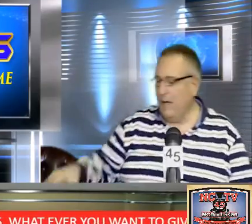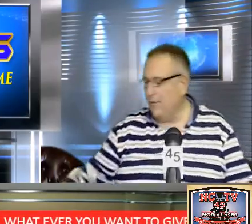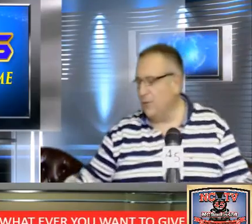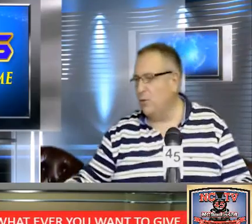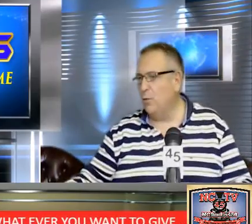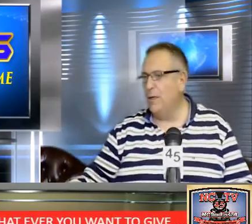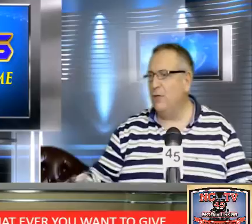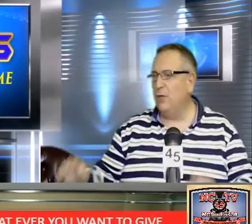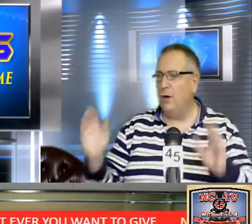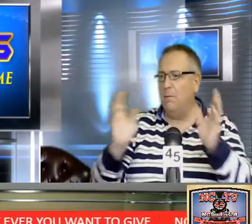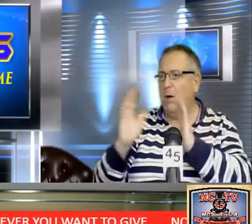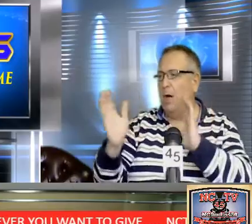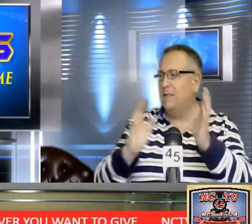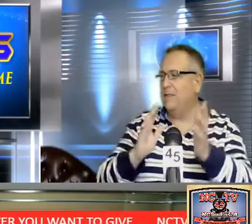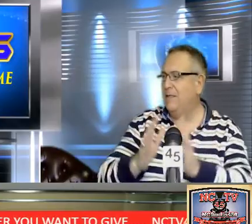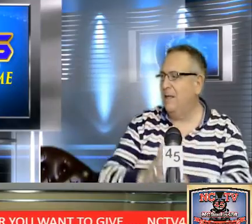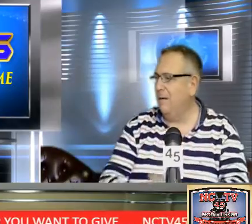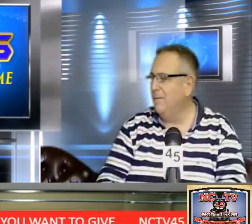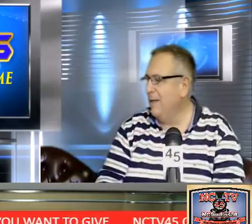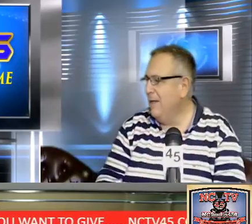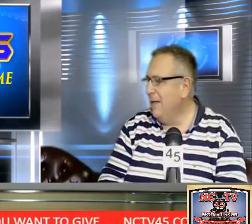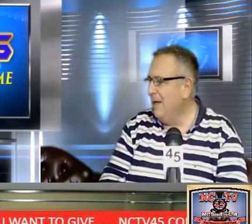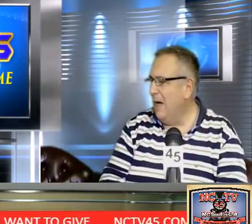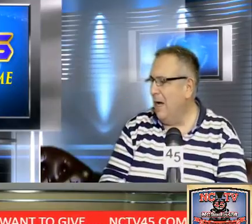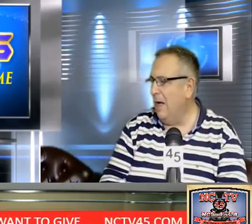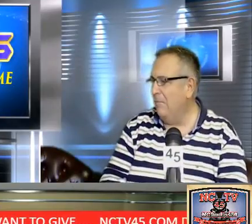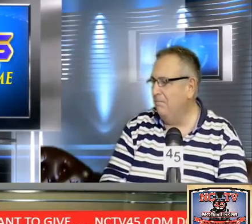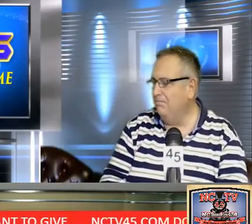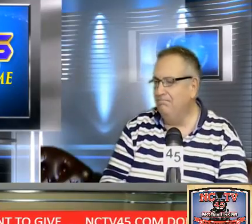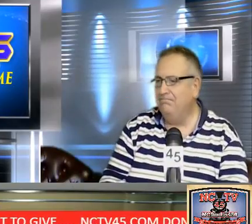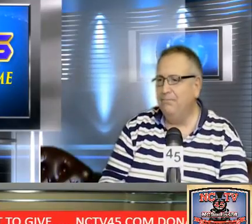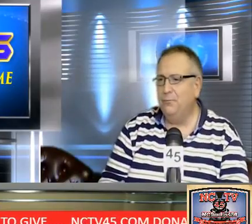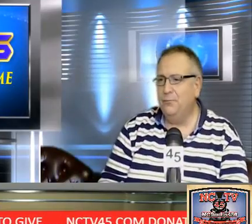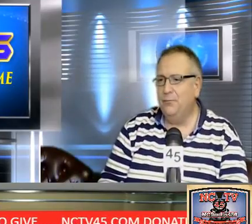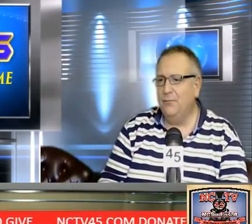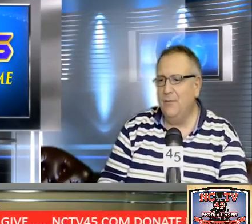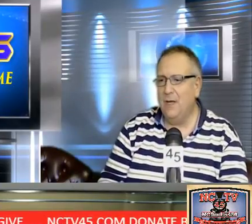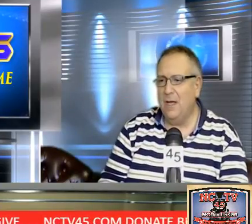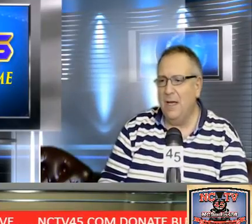we have to switch our boxes here.